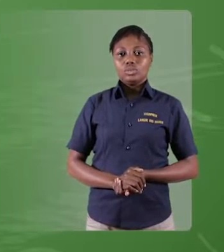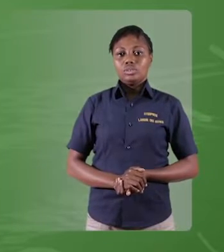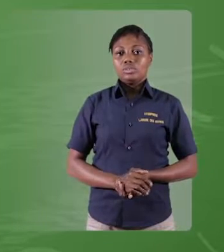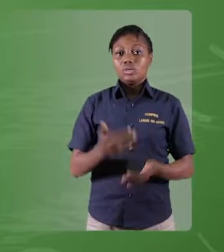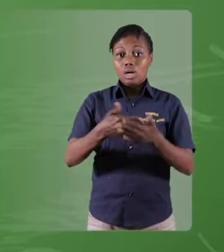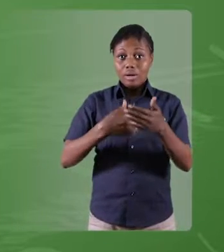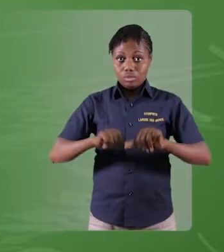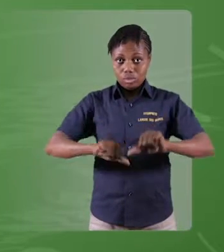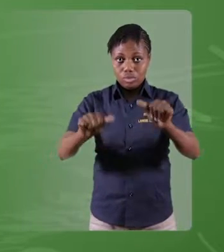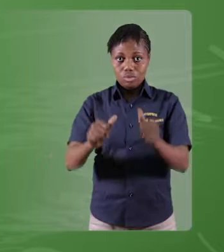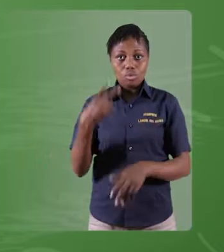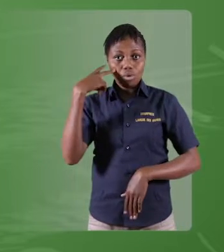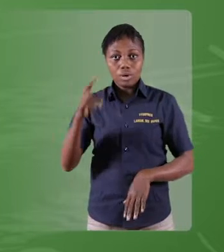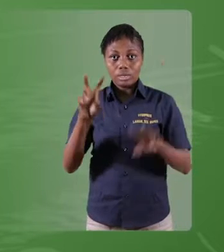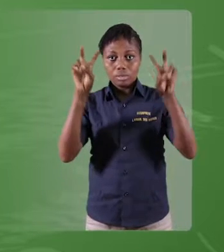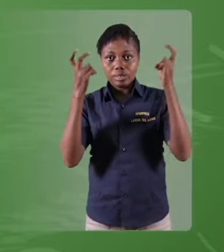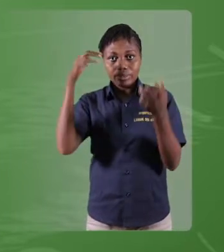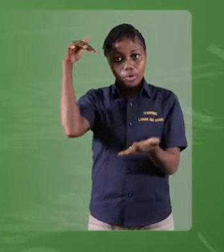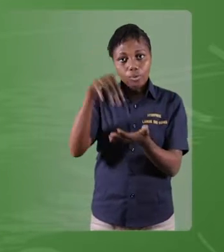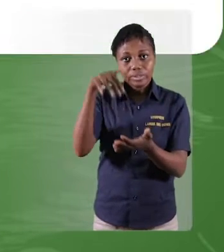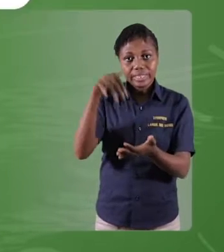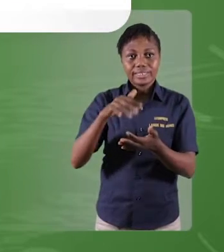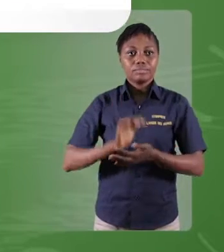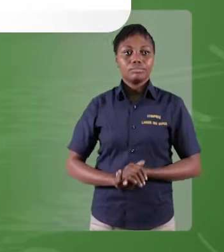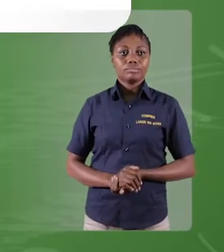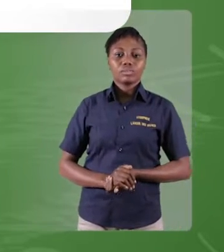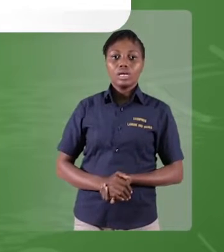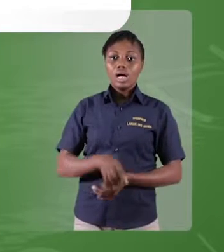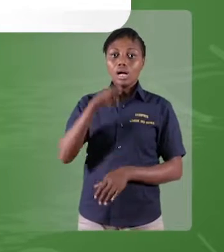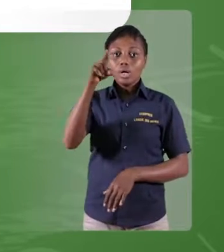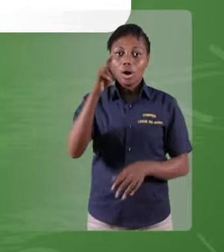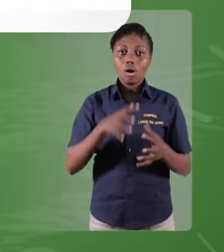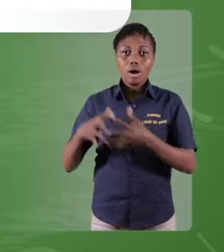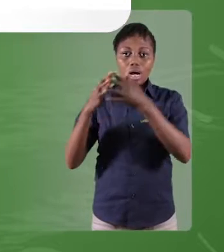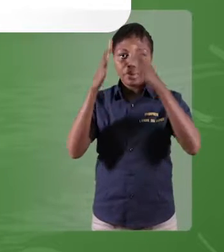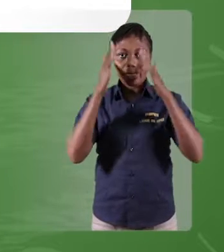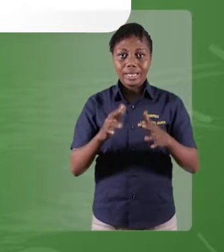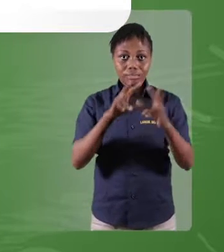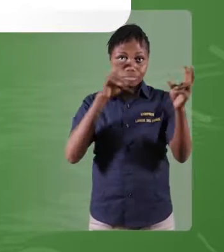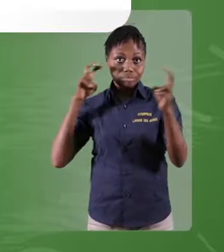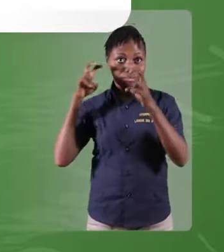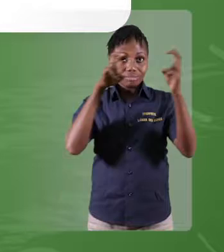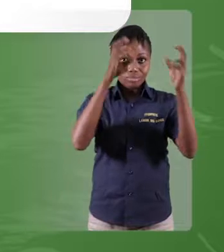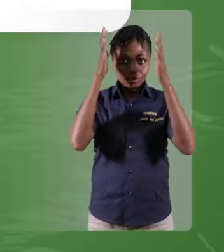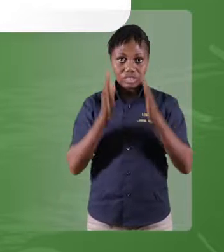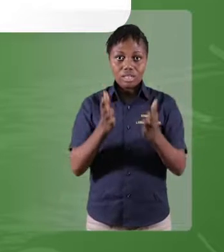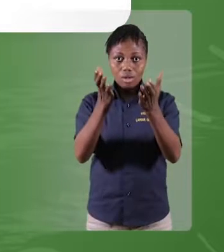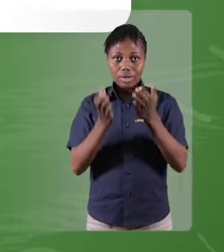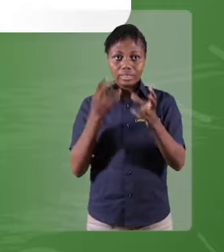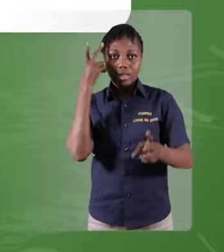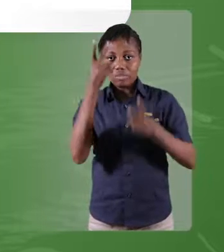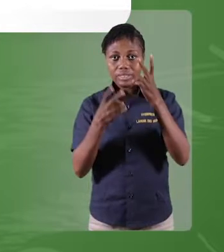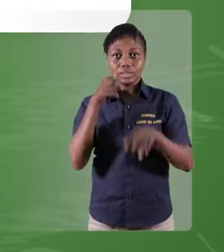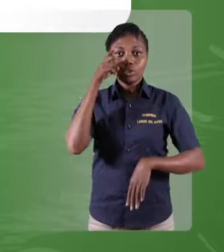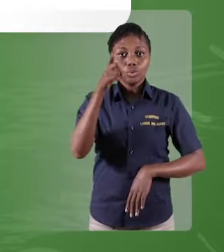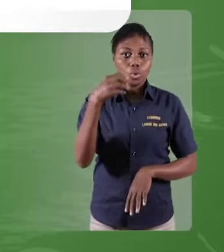Before we continue, let's look at the learning context. Your American pen friend wants to visit you soon in your